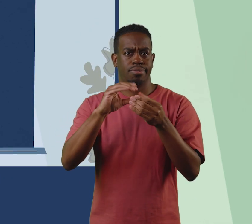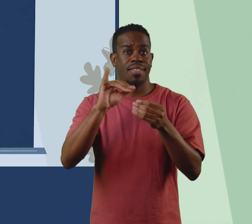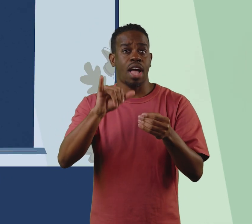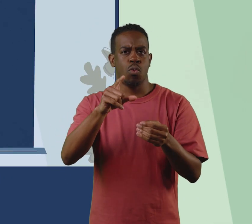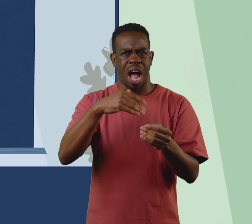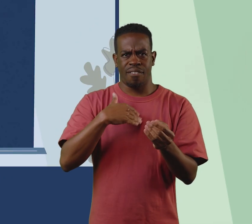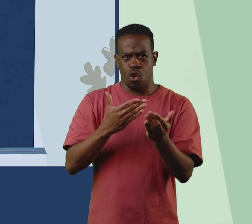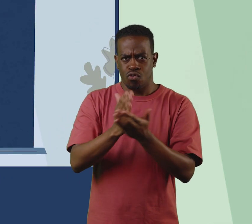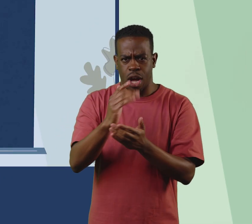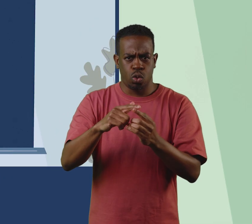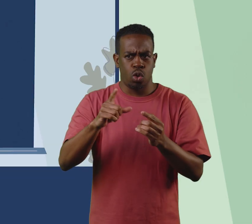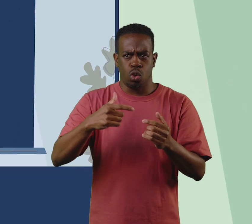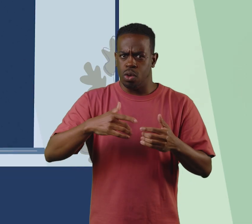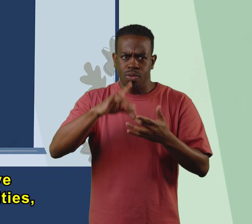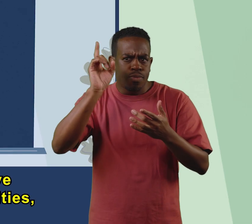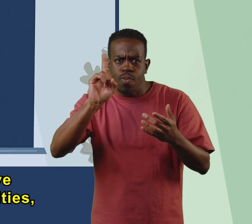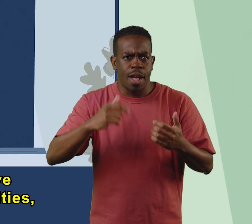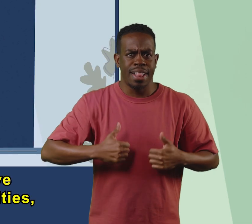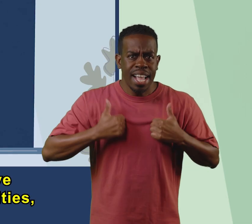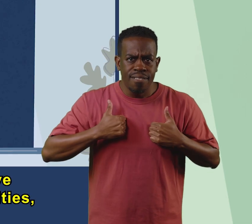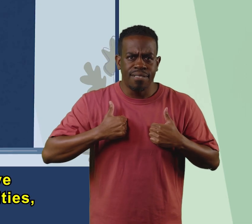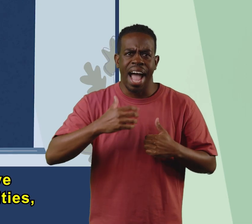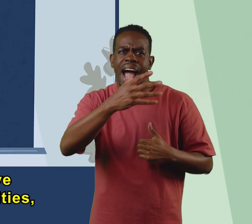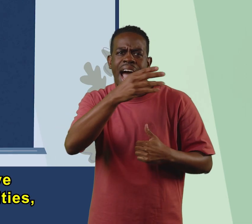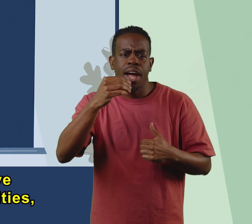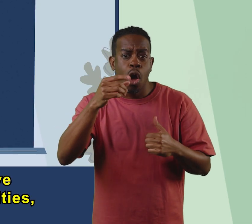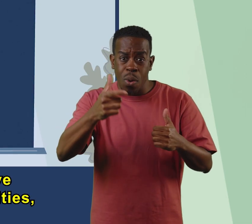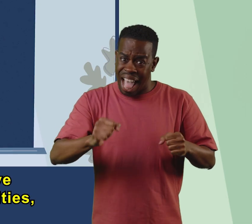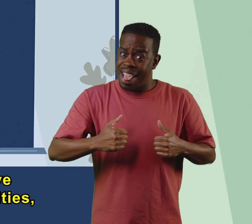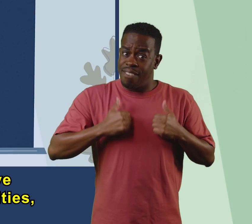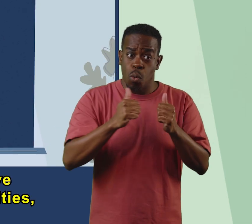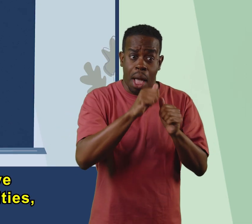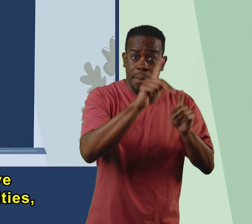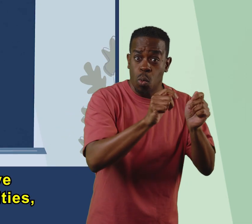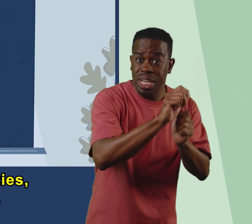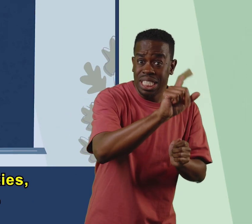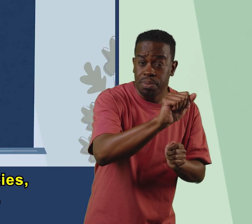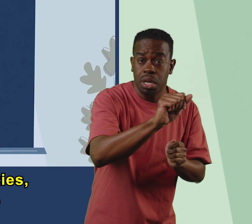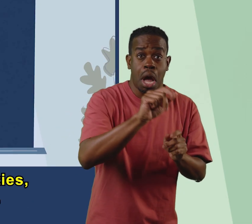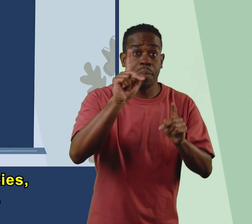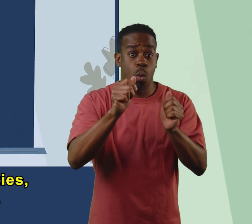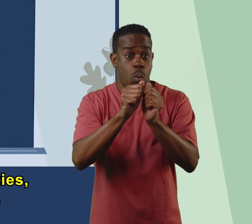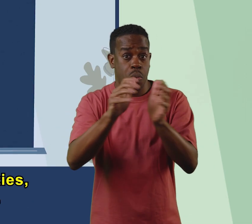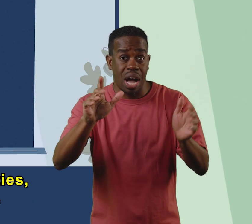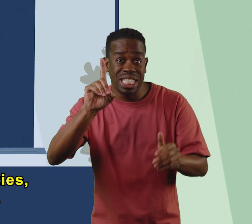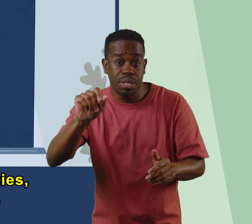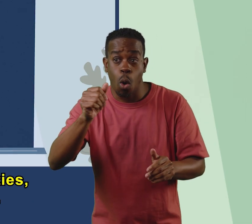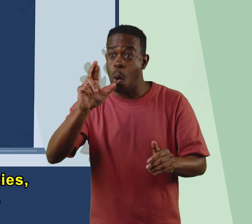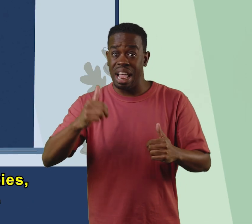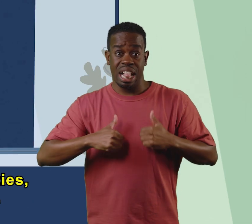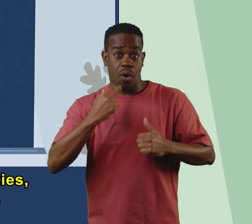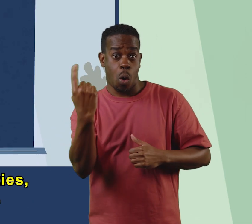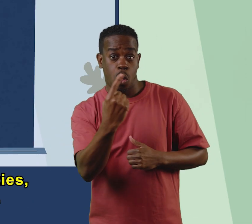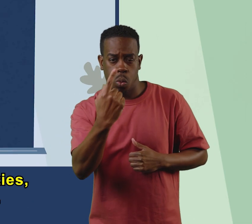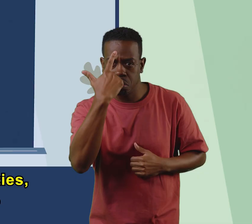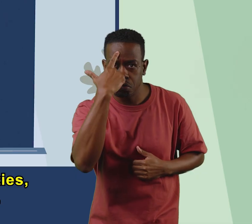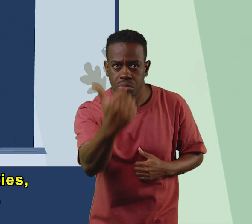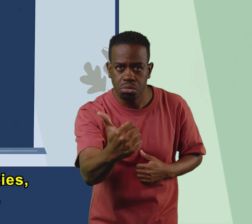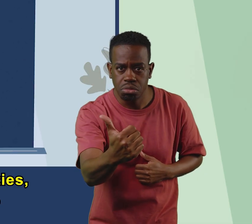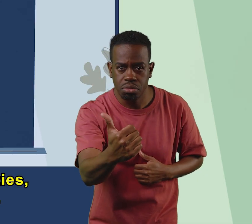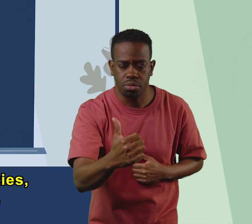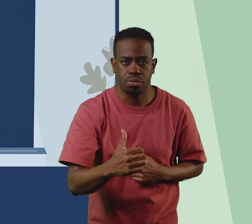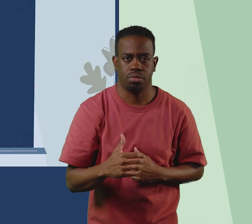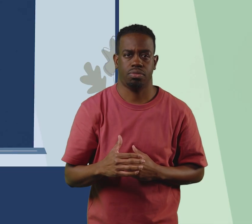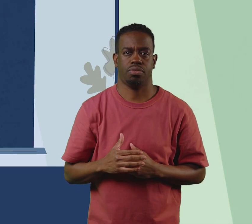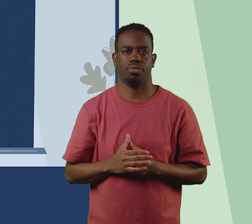have the right to choose where you live. You can choose to live with people with disabilities, people without disabilities, or even